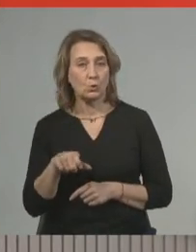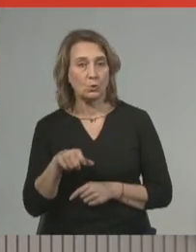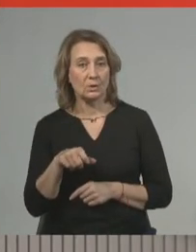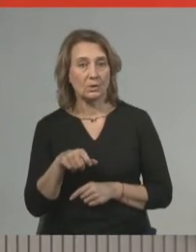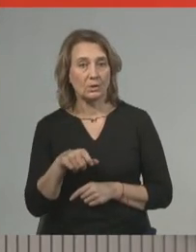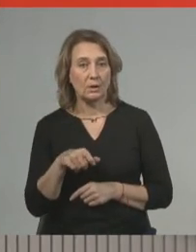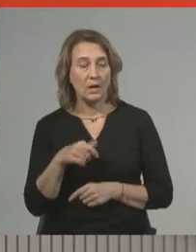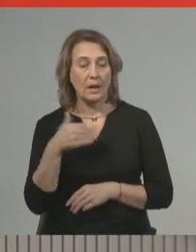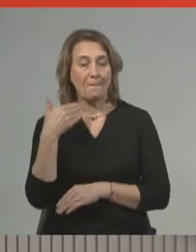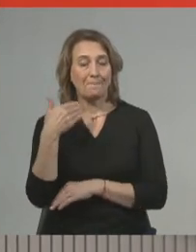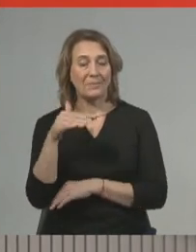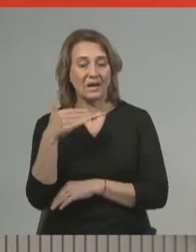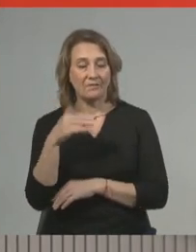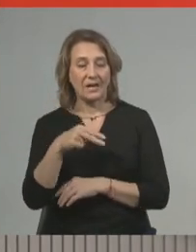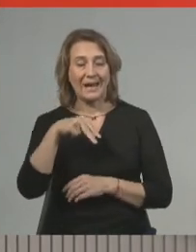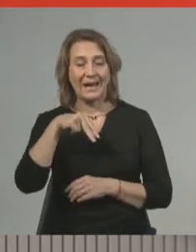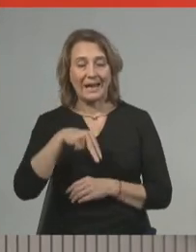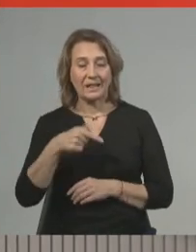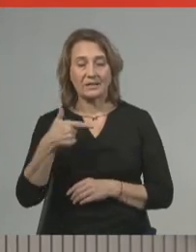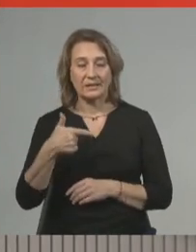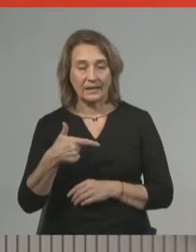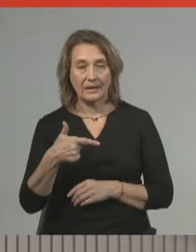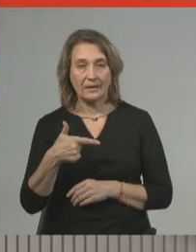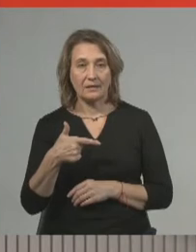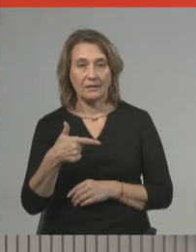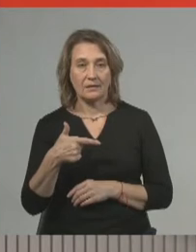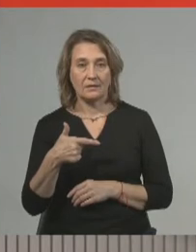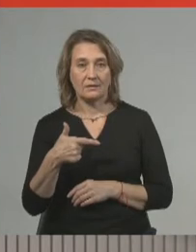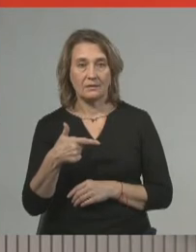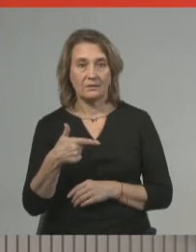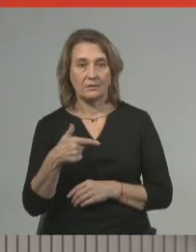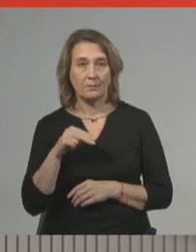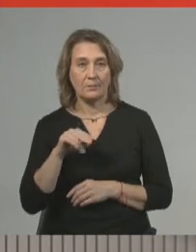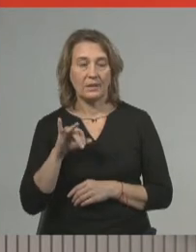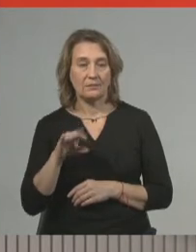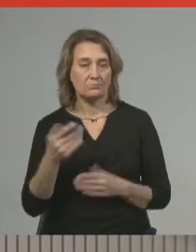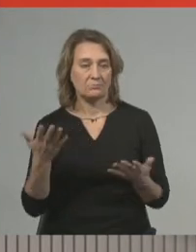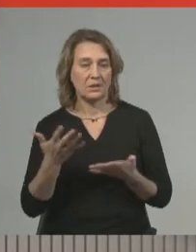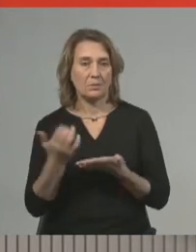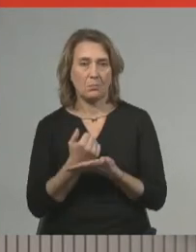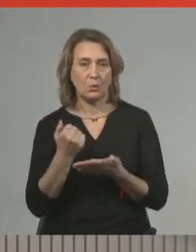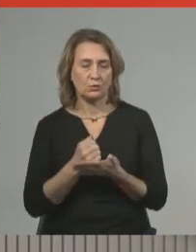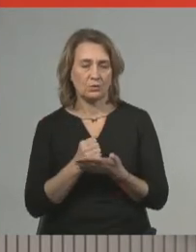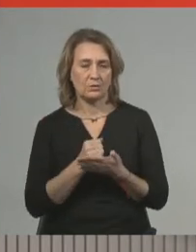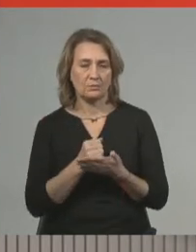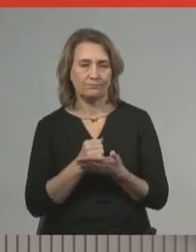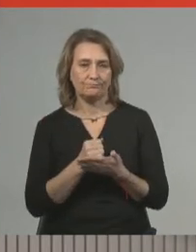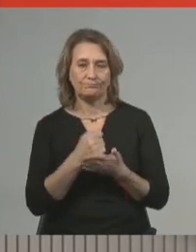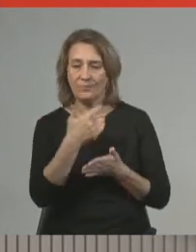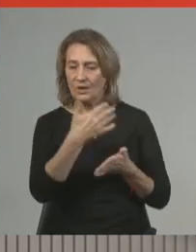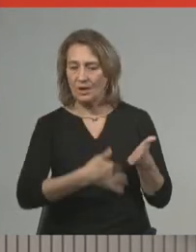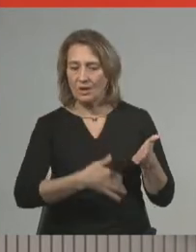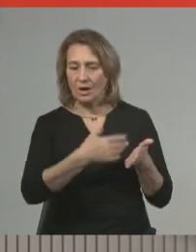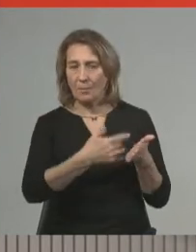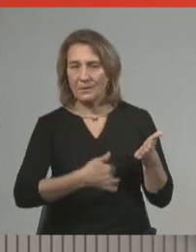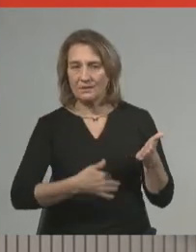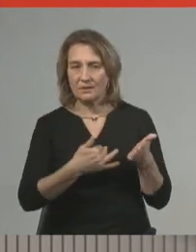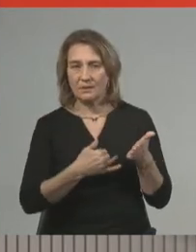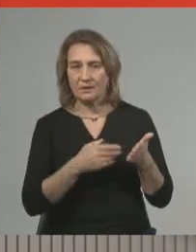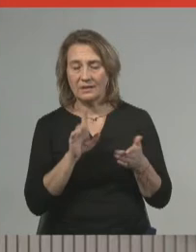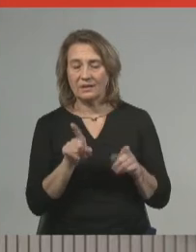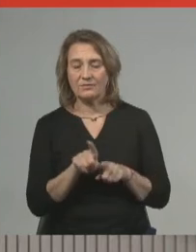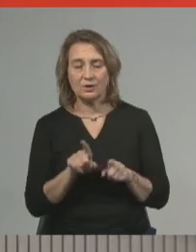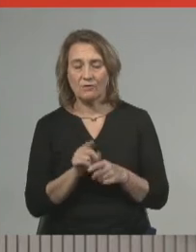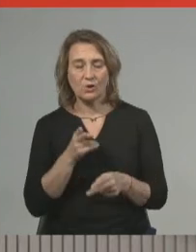people of lgbt flag and that is why there were a lot of hate comments because of